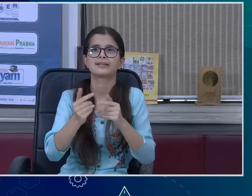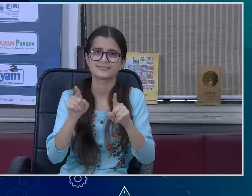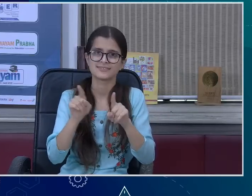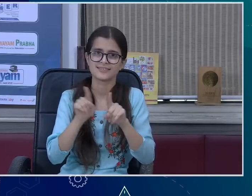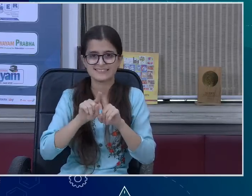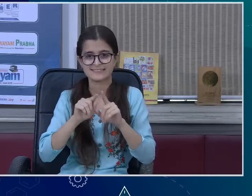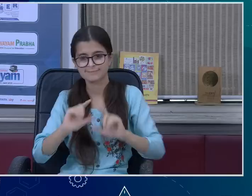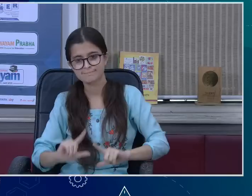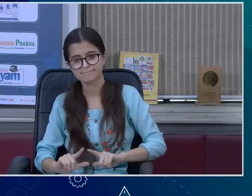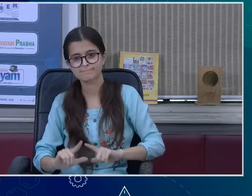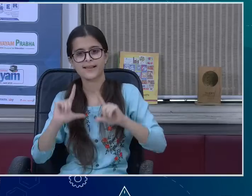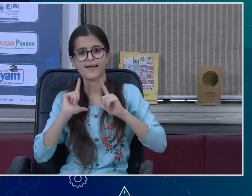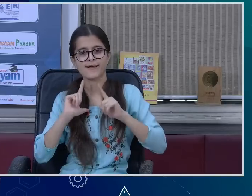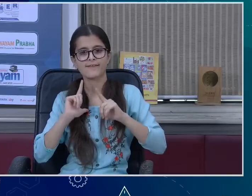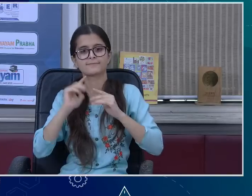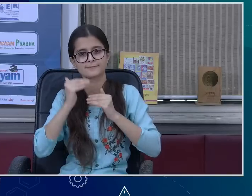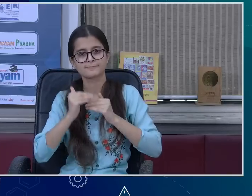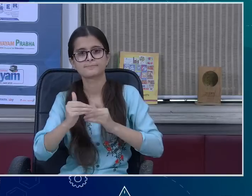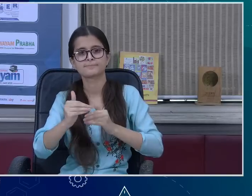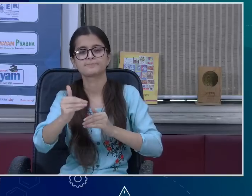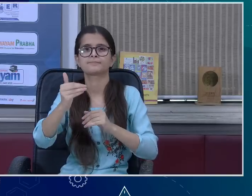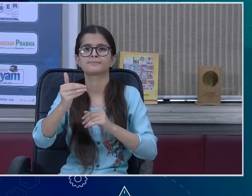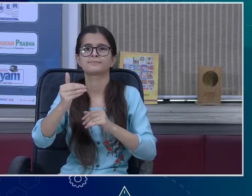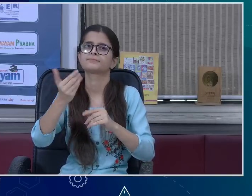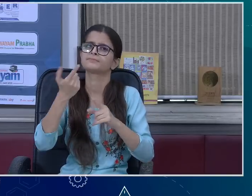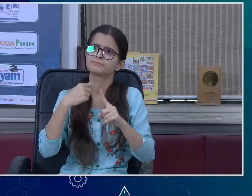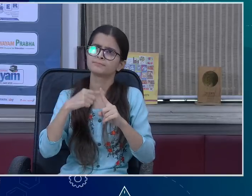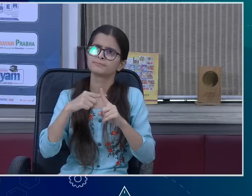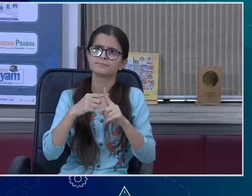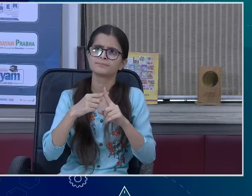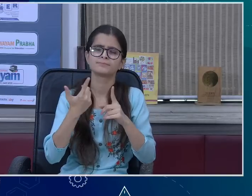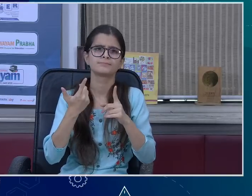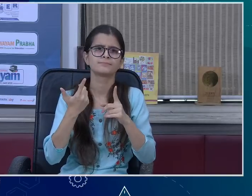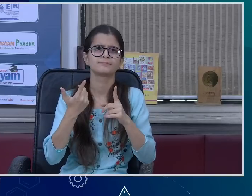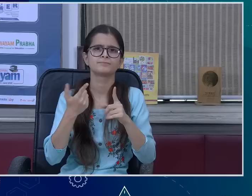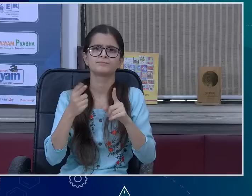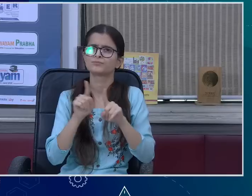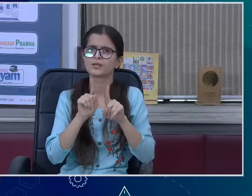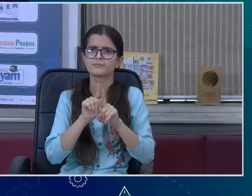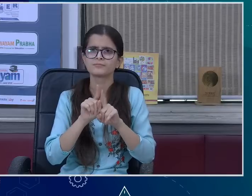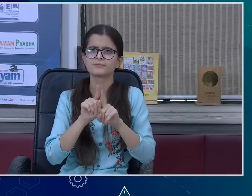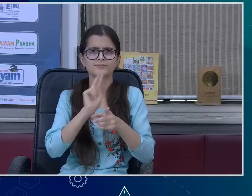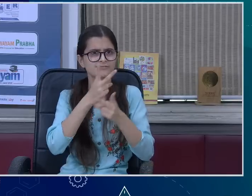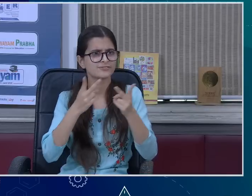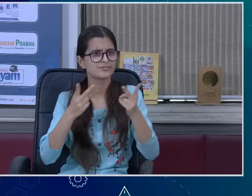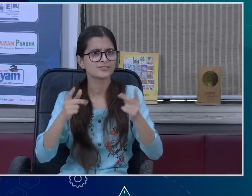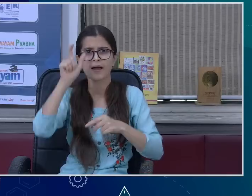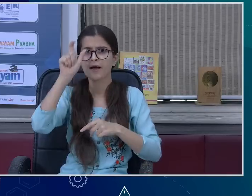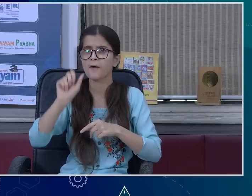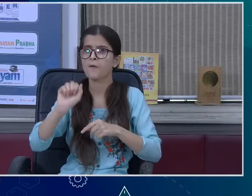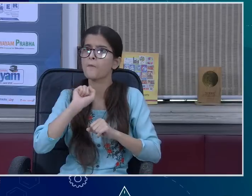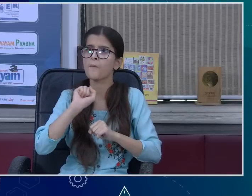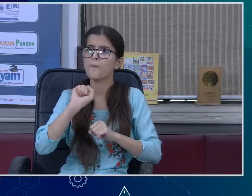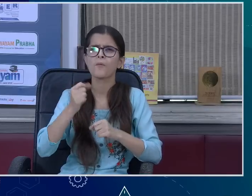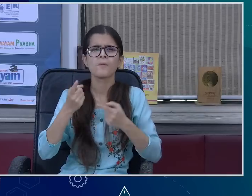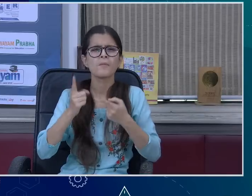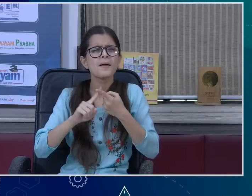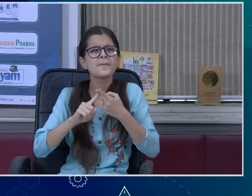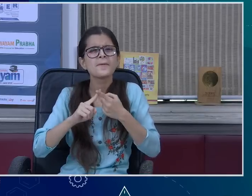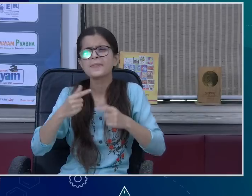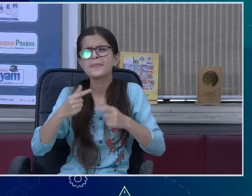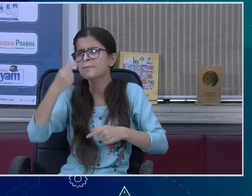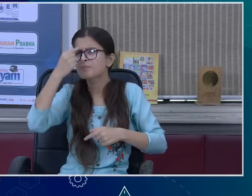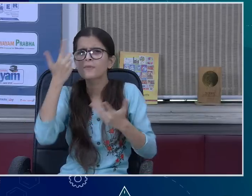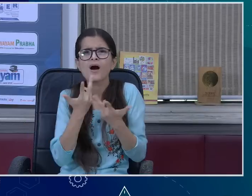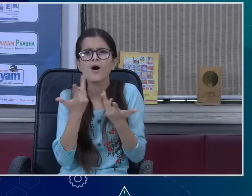life, then you can consider it as having a specific learning disability. Even many individuals at the early stage, they have the problem. All